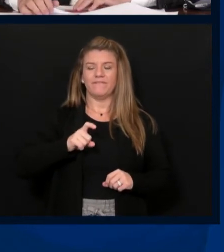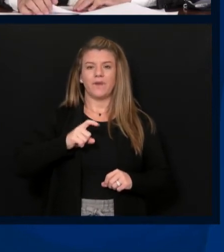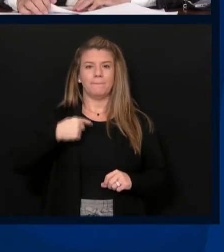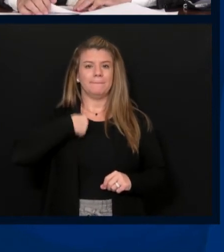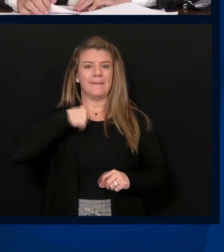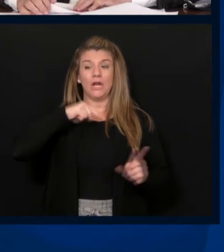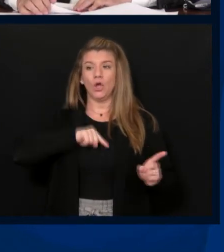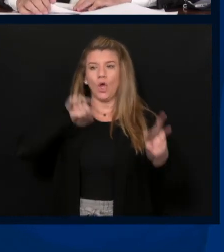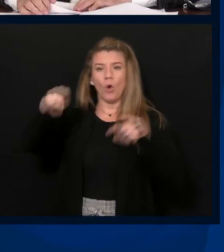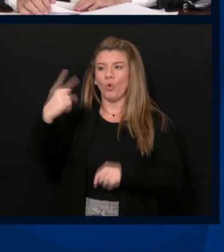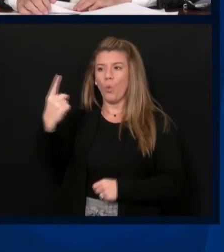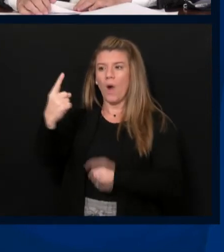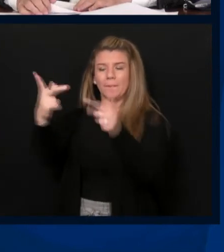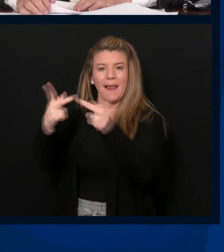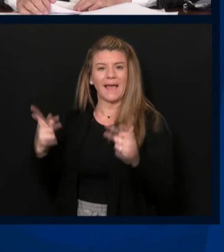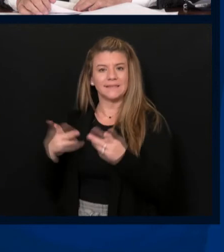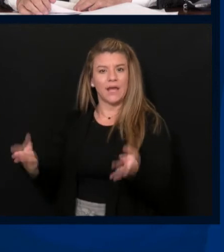down the bars?